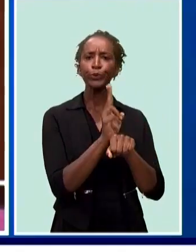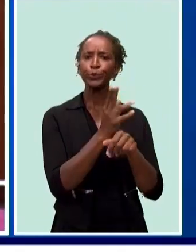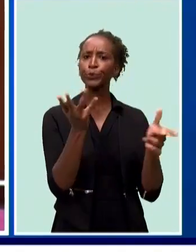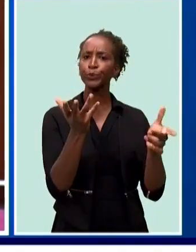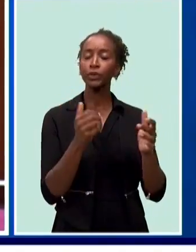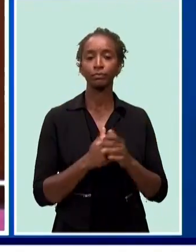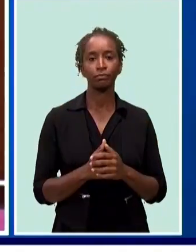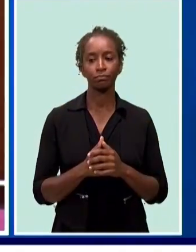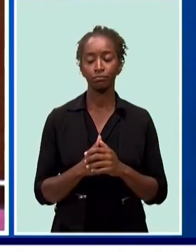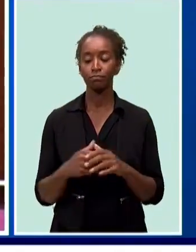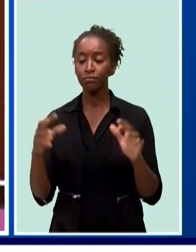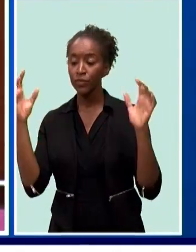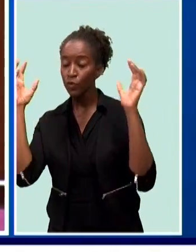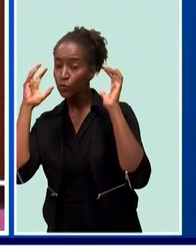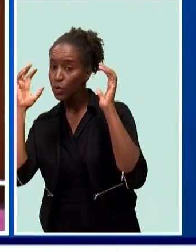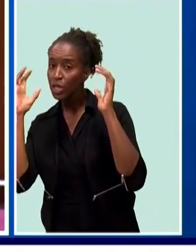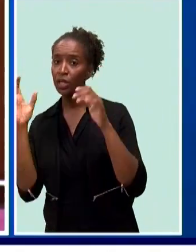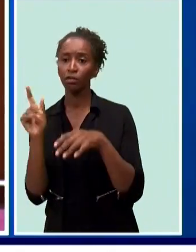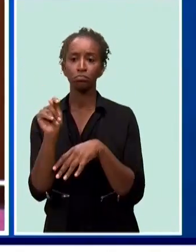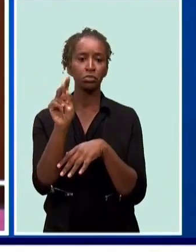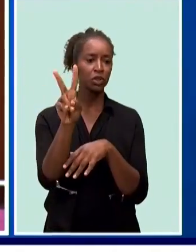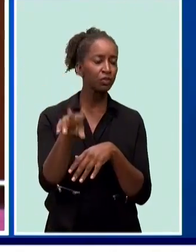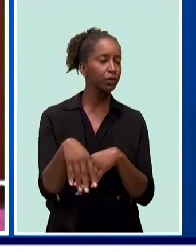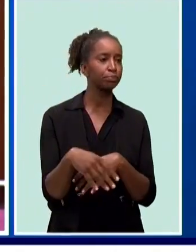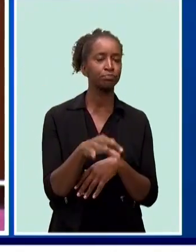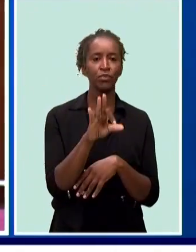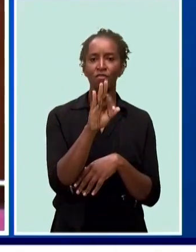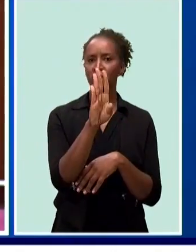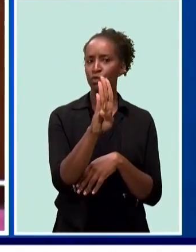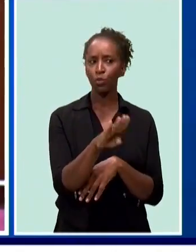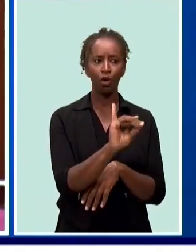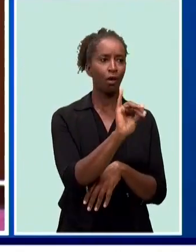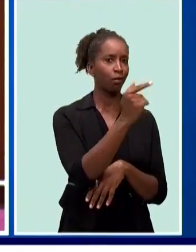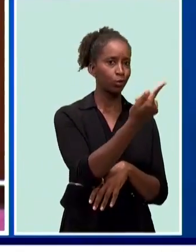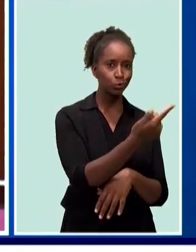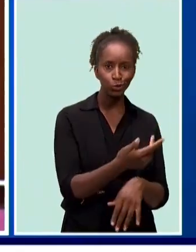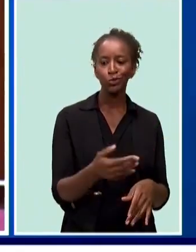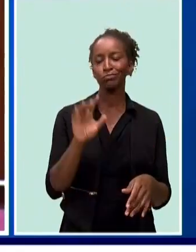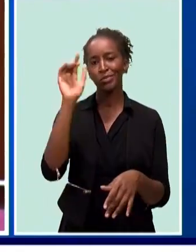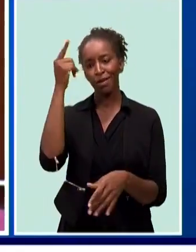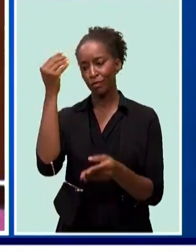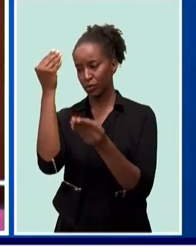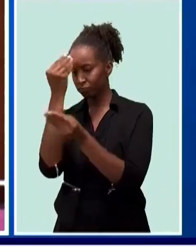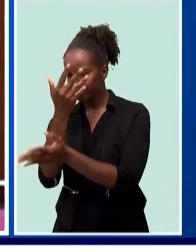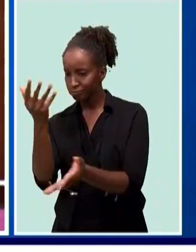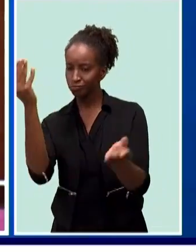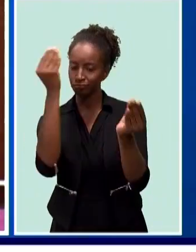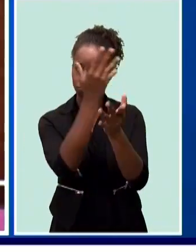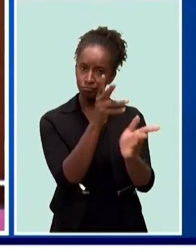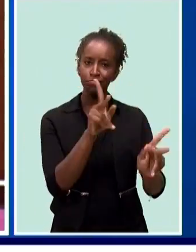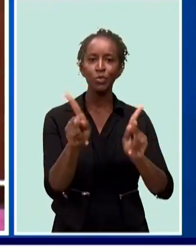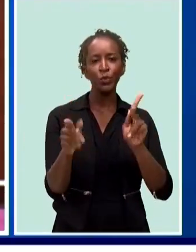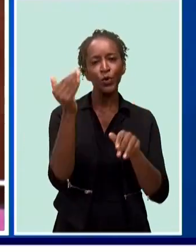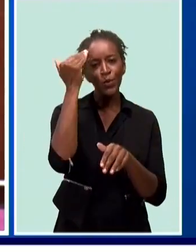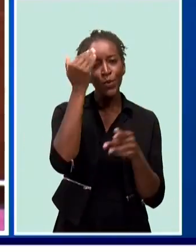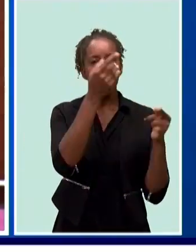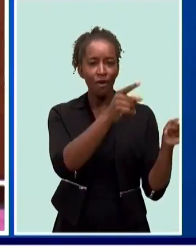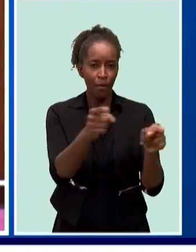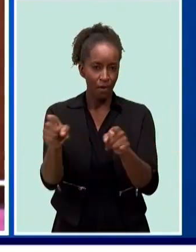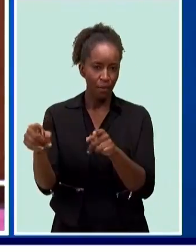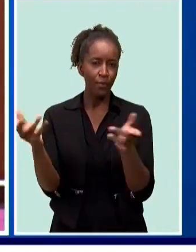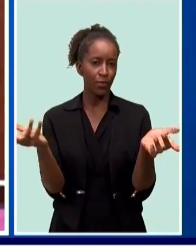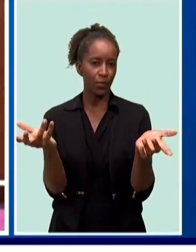media, as well as on social media, so Barbadians will be fully in tune with what's going on. We also plan to